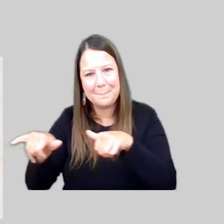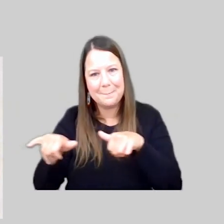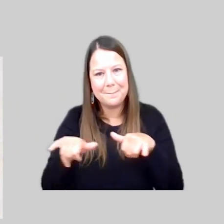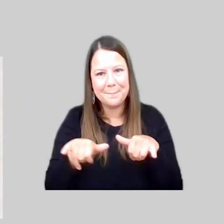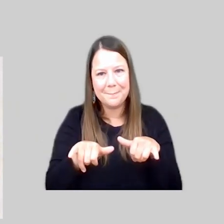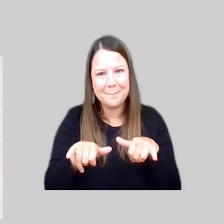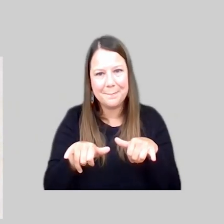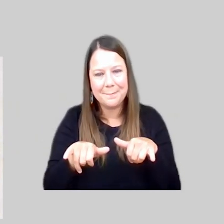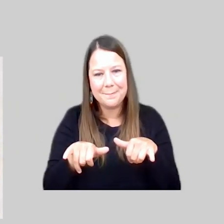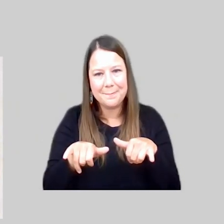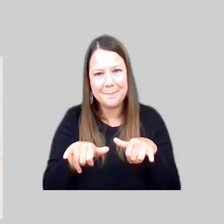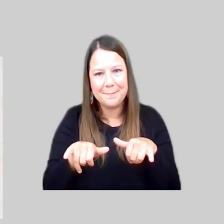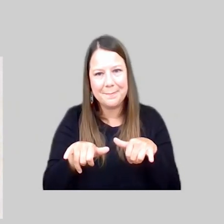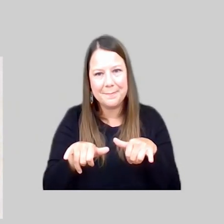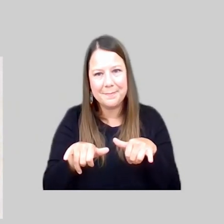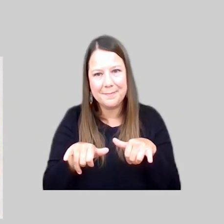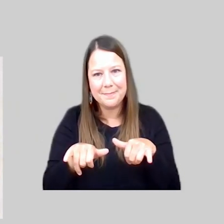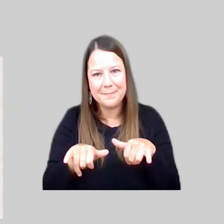Same,